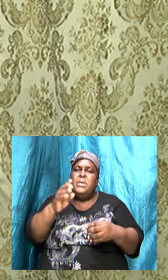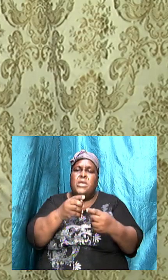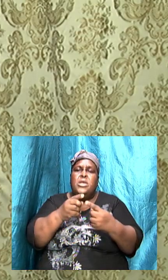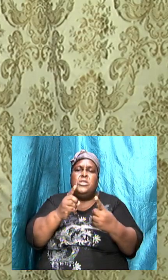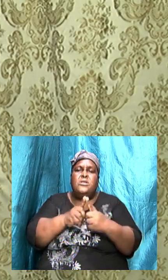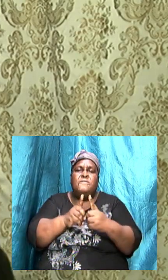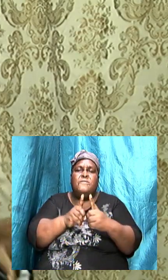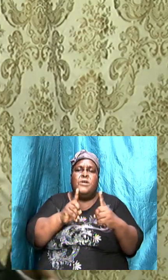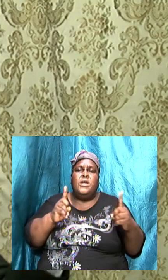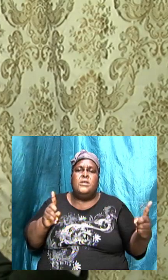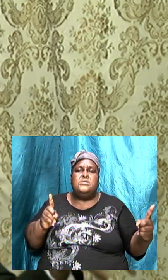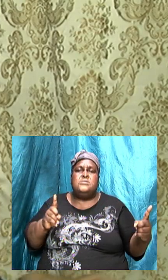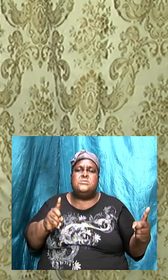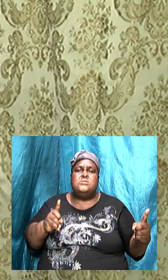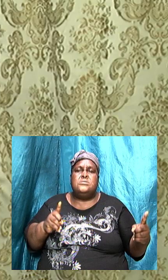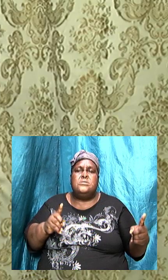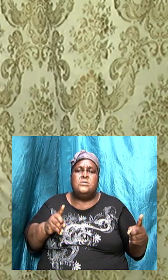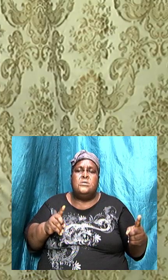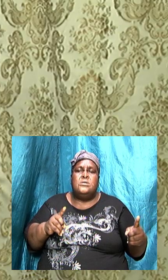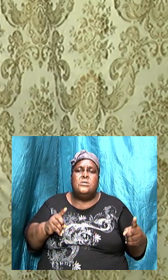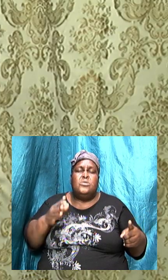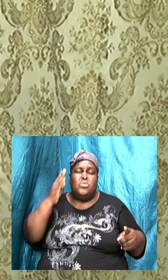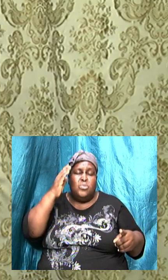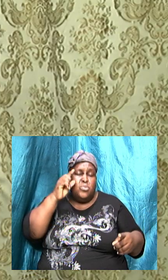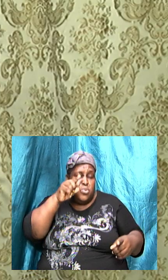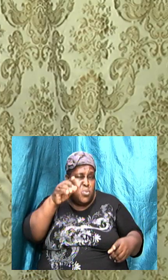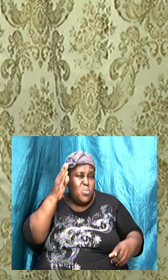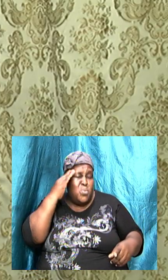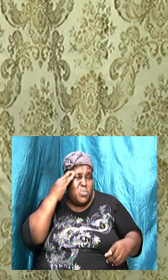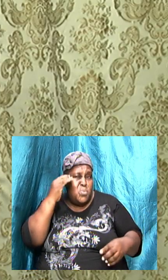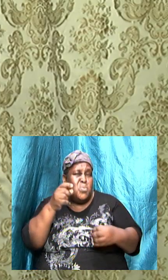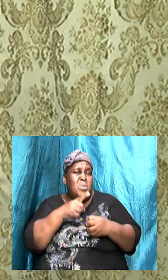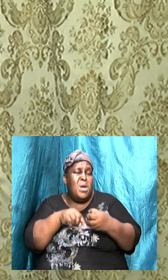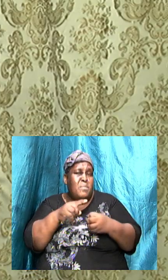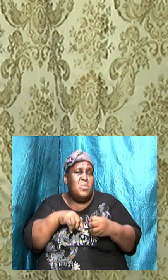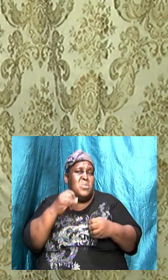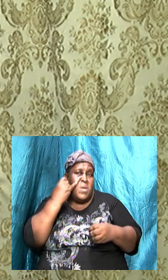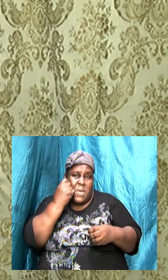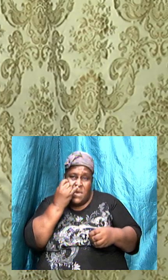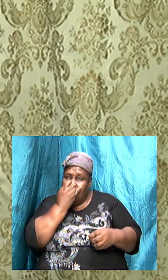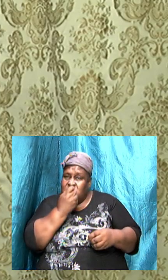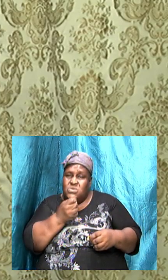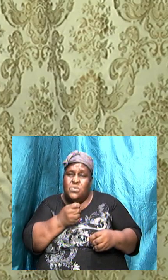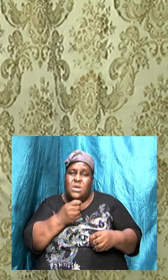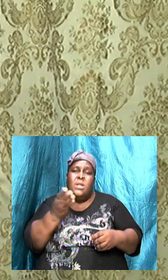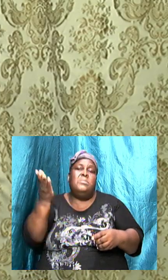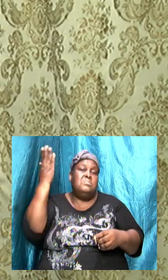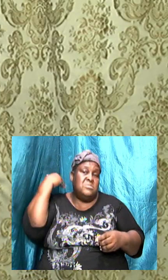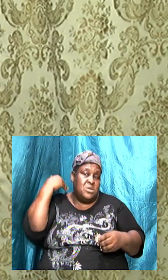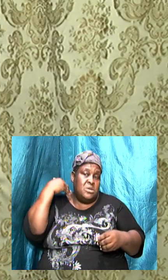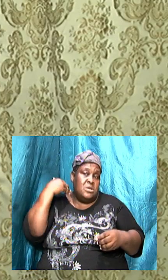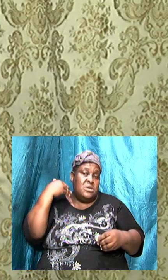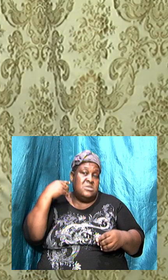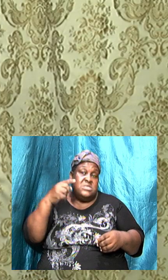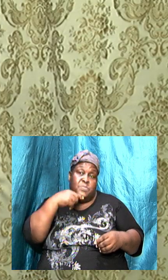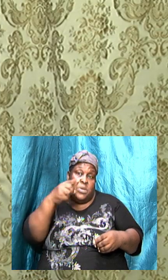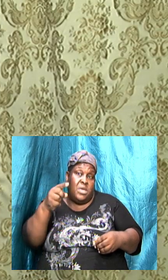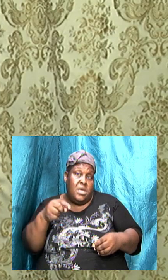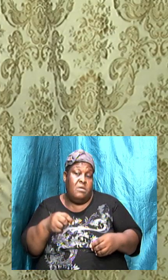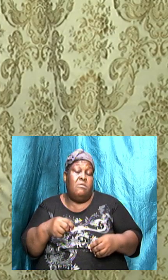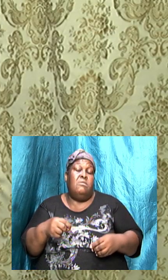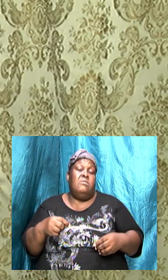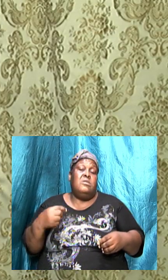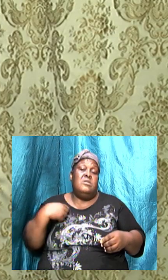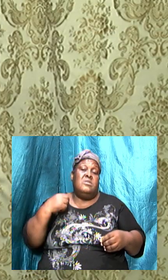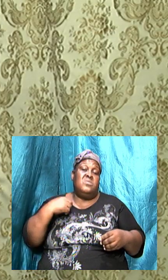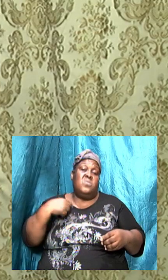God to Israel back there spoke to them about the very clothes that they wear? Did you know that God back